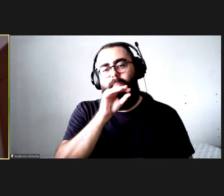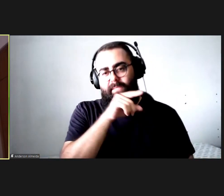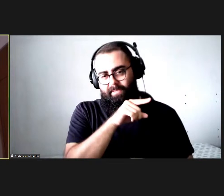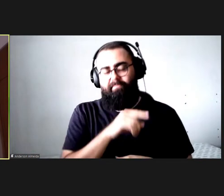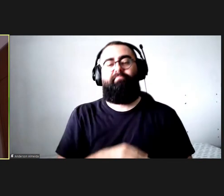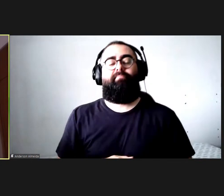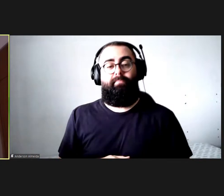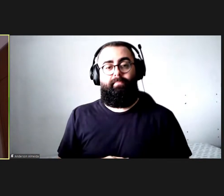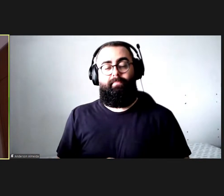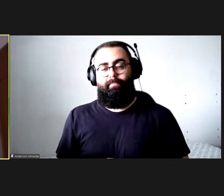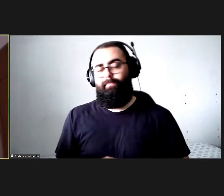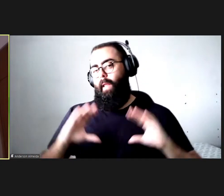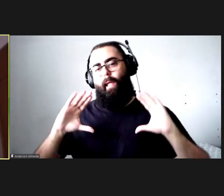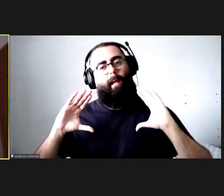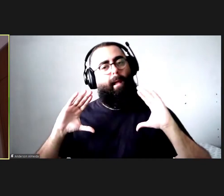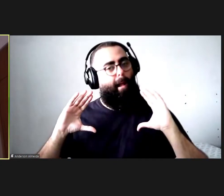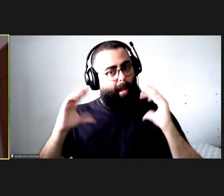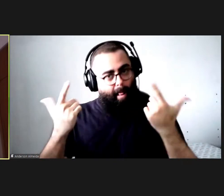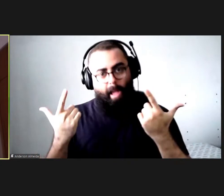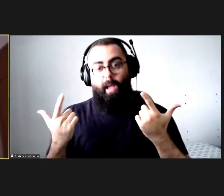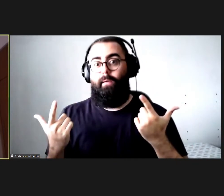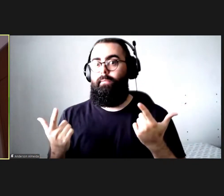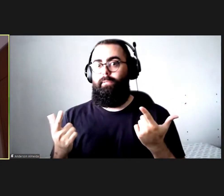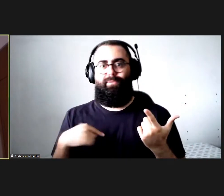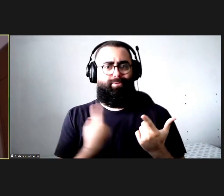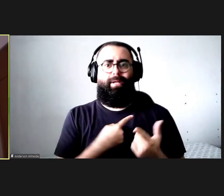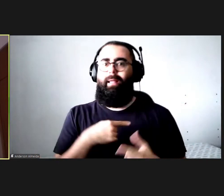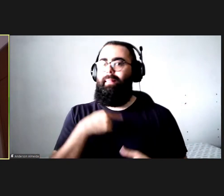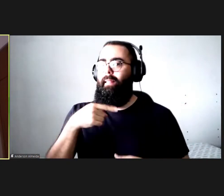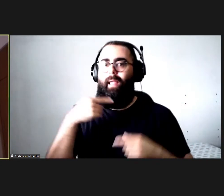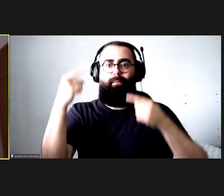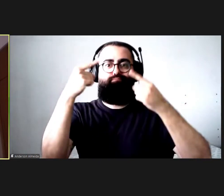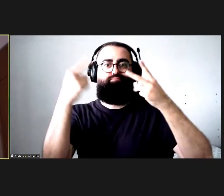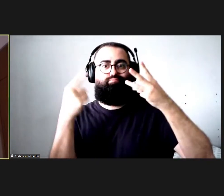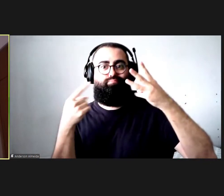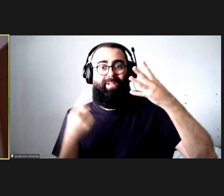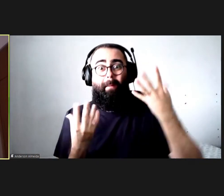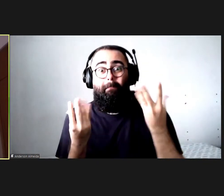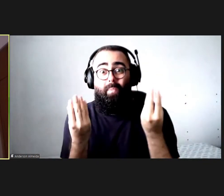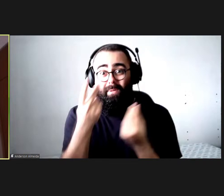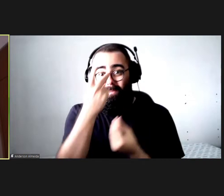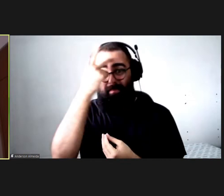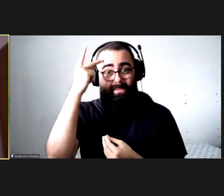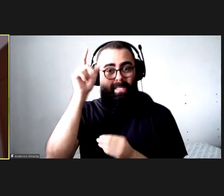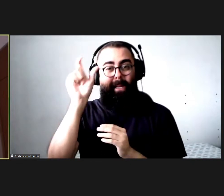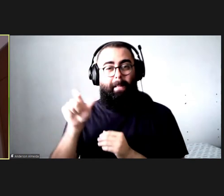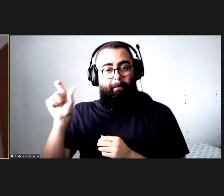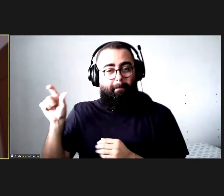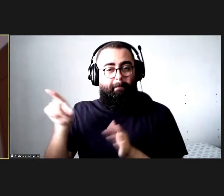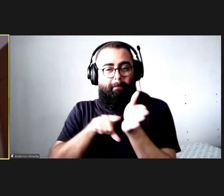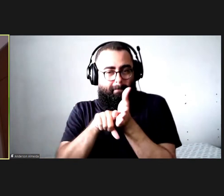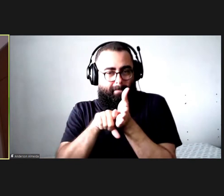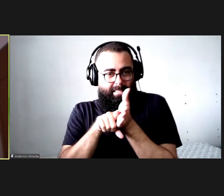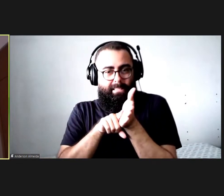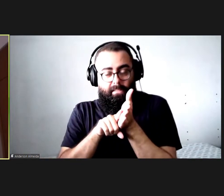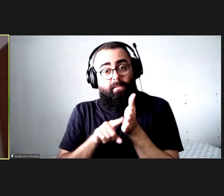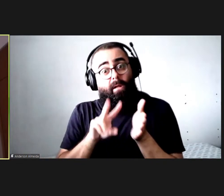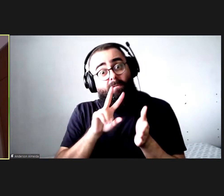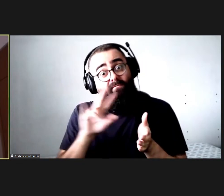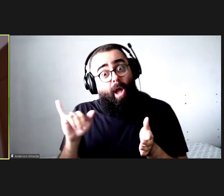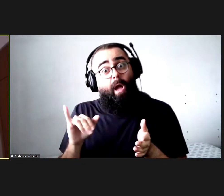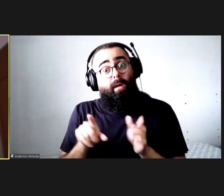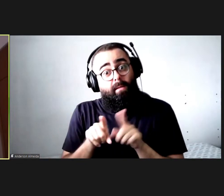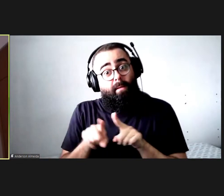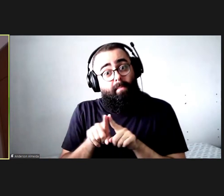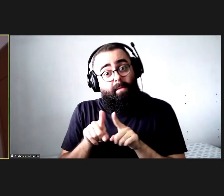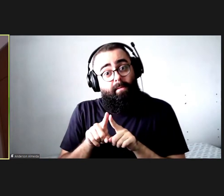Of course, we cannot list all the researchers in Brazil that contribute to the field, many of whom are actually presenting their research papers